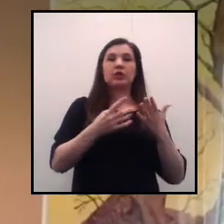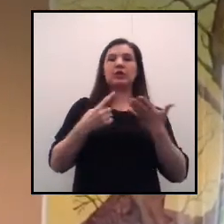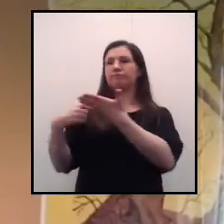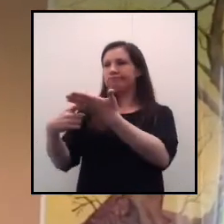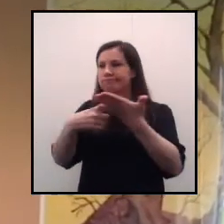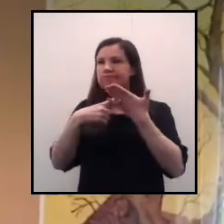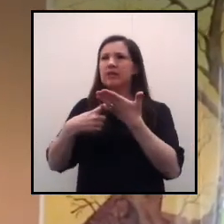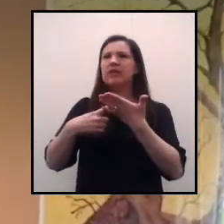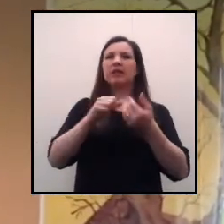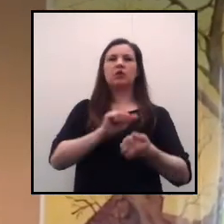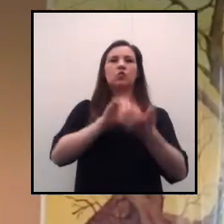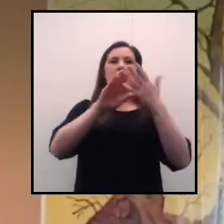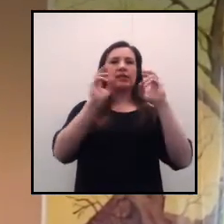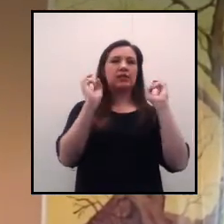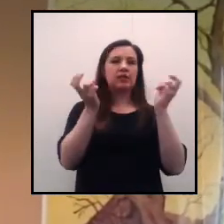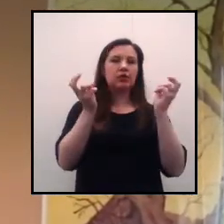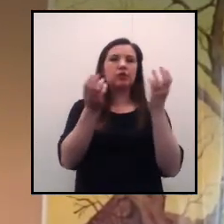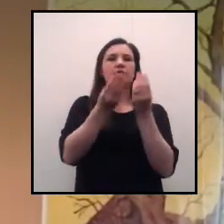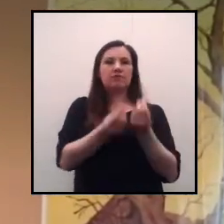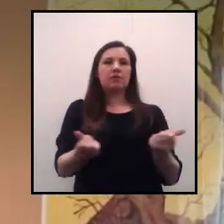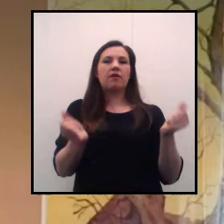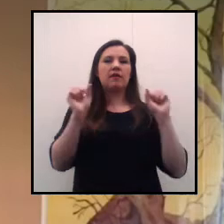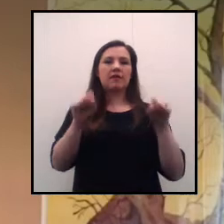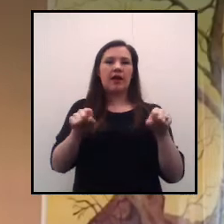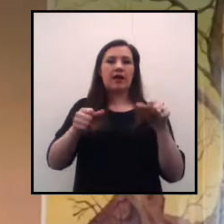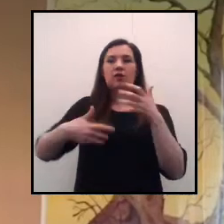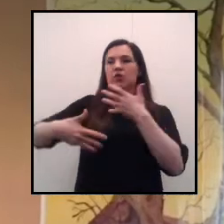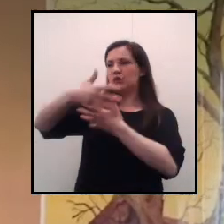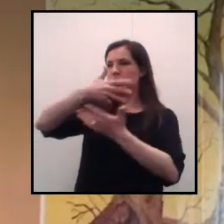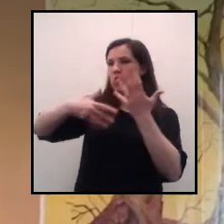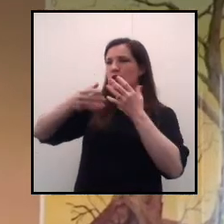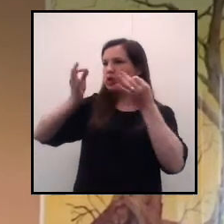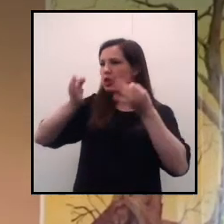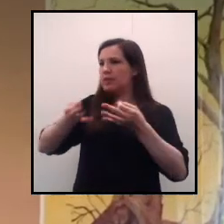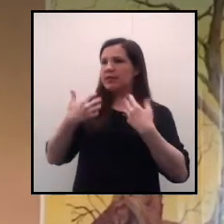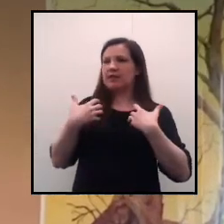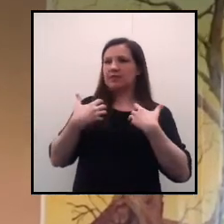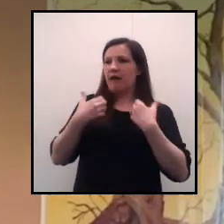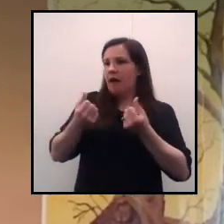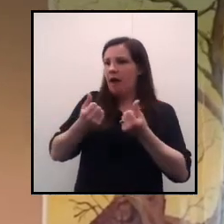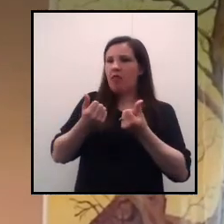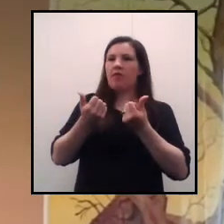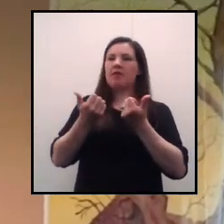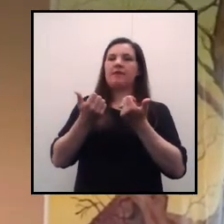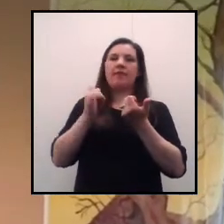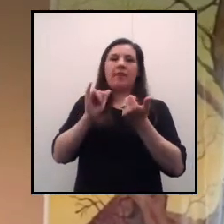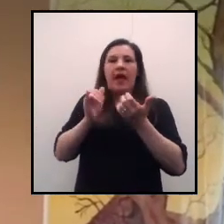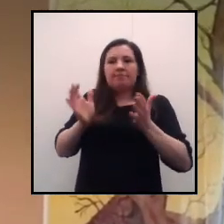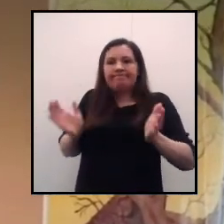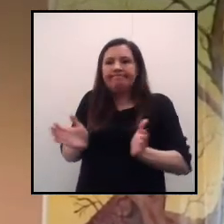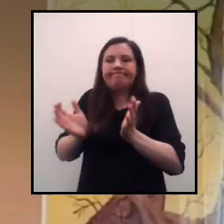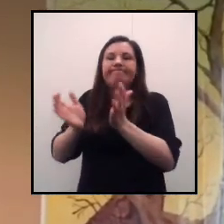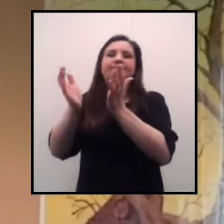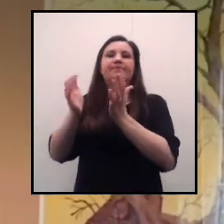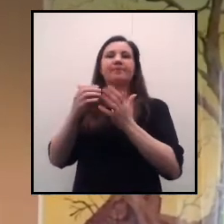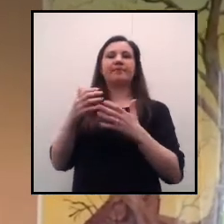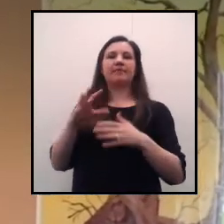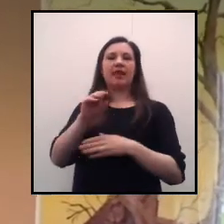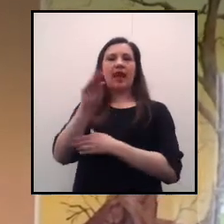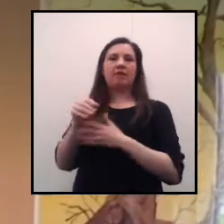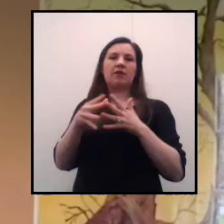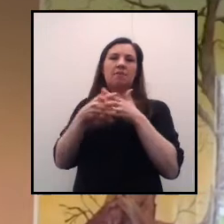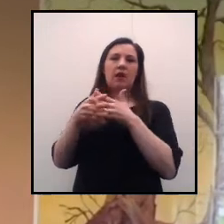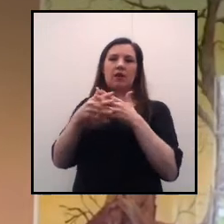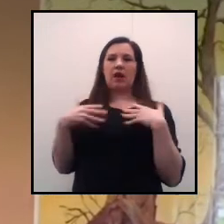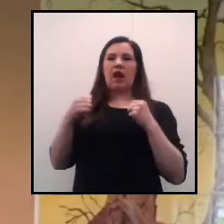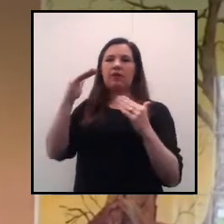address the issue of the social determinants of health, which drive African American health disparities. Today